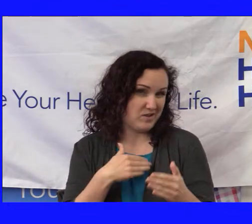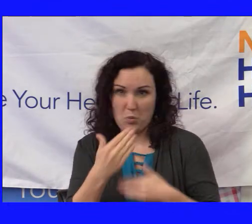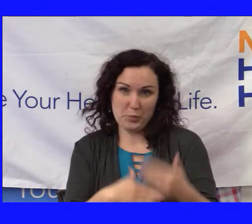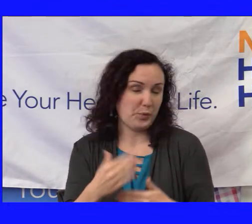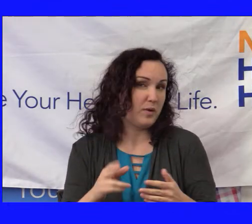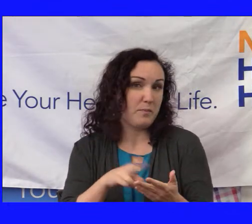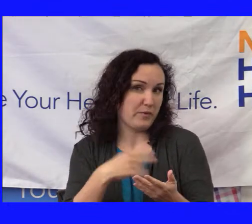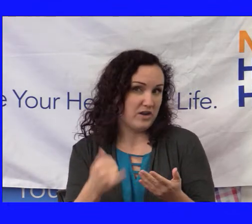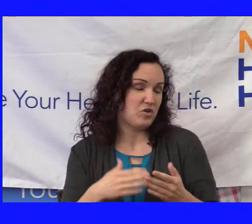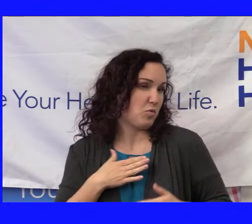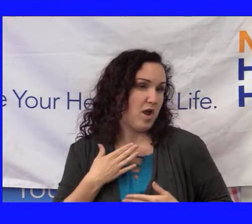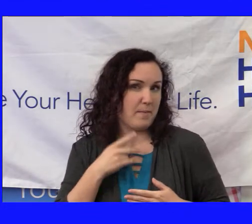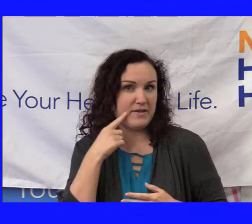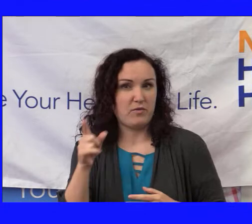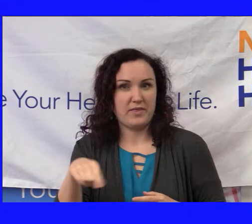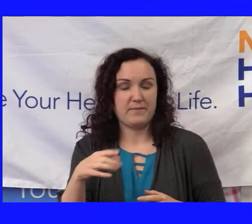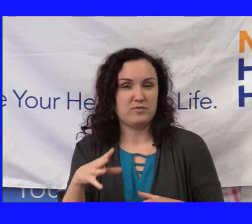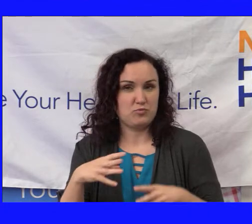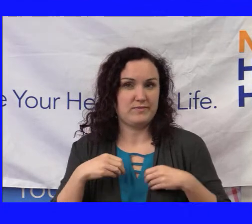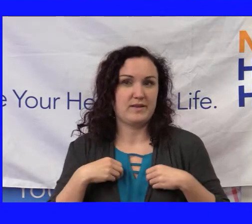very happy at their performance there.